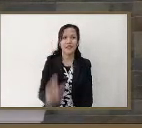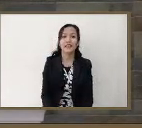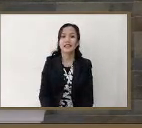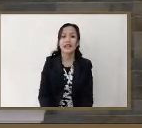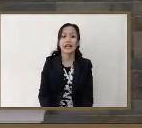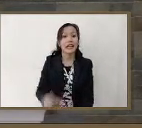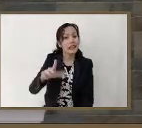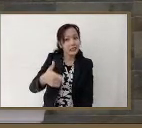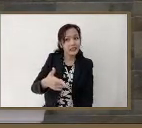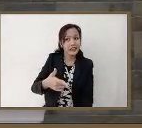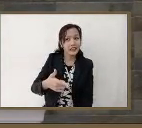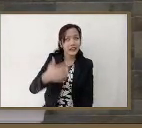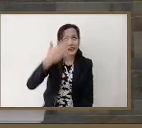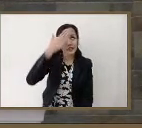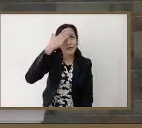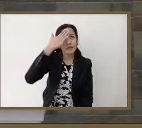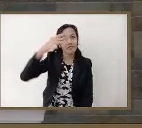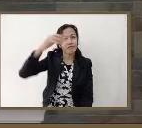time,